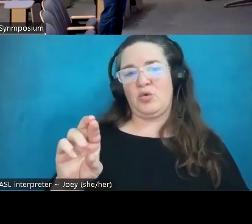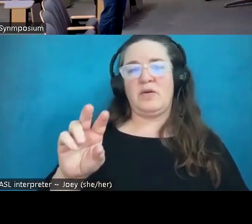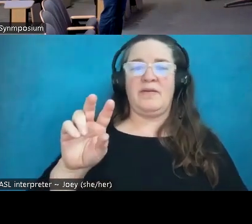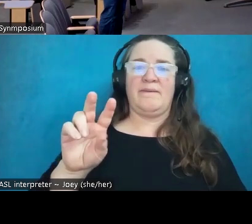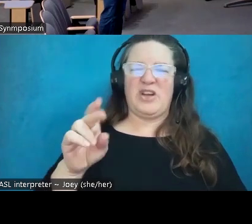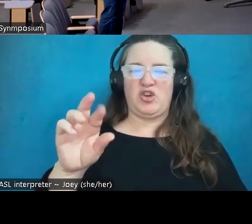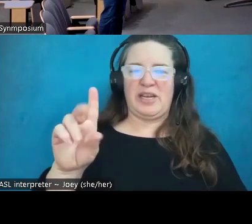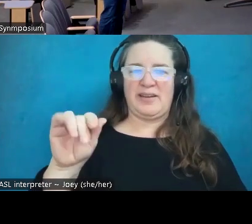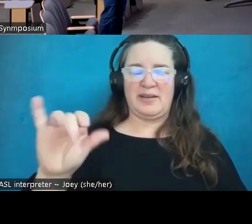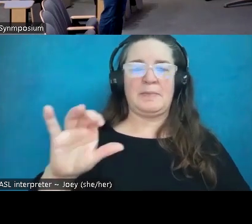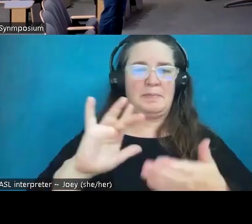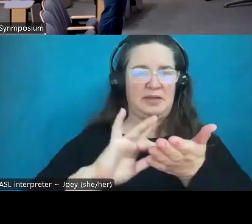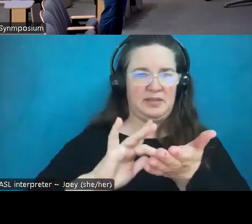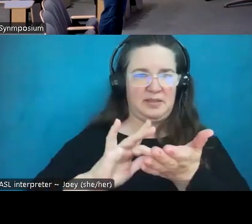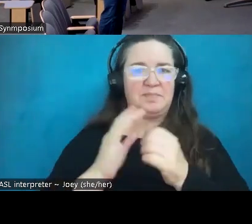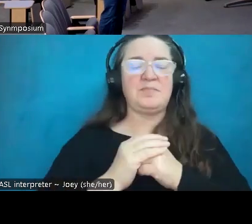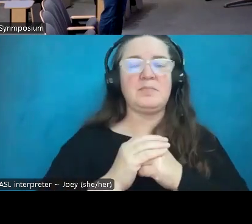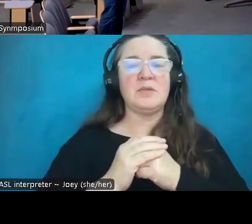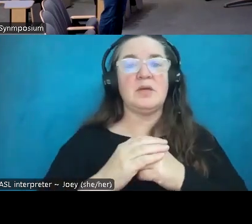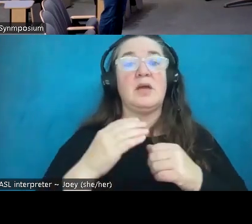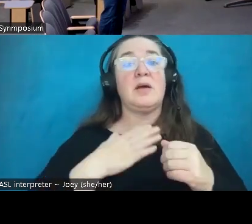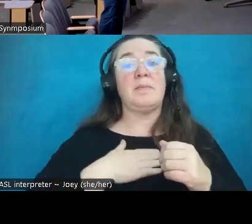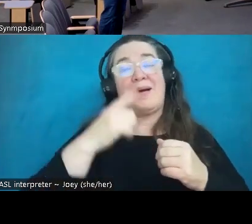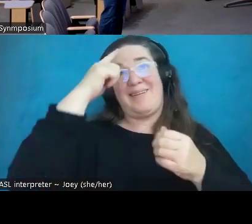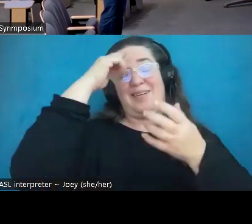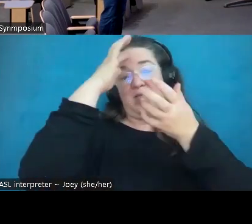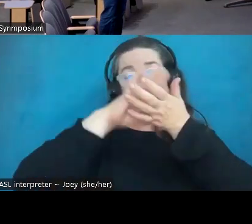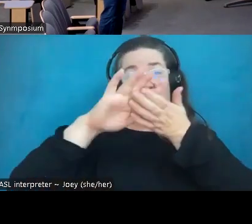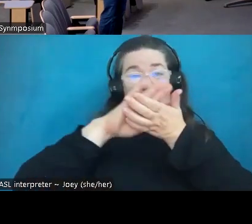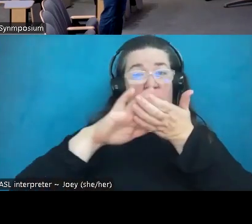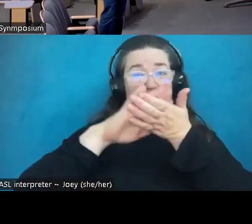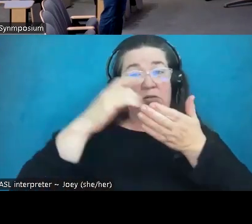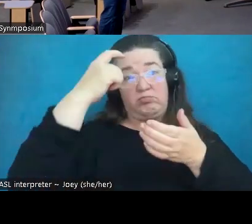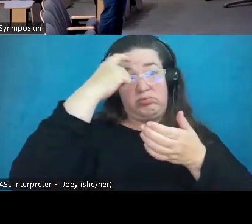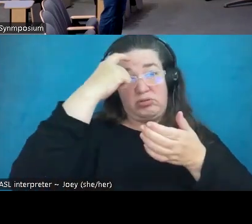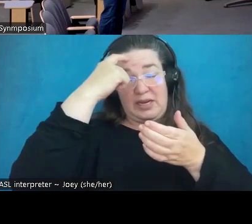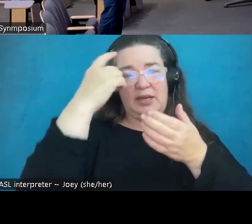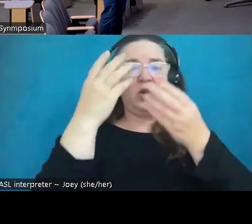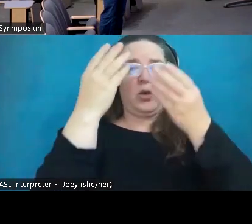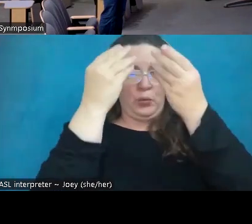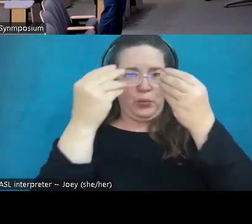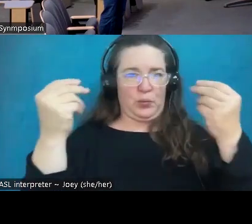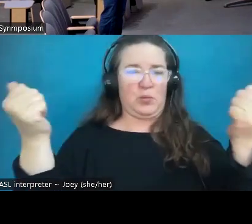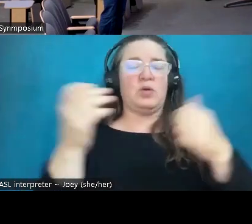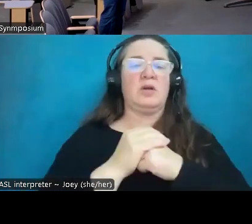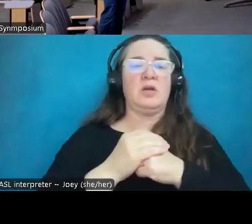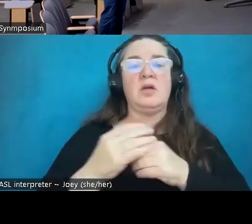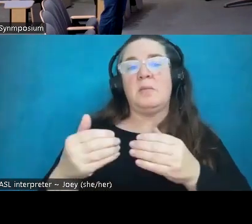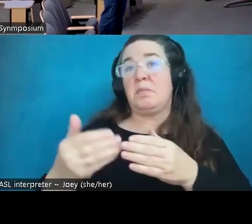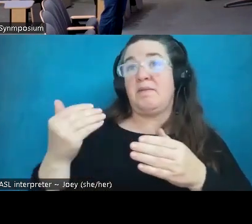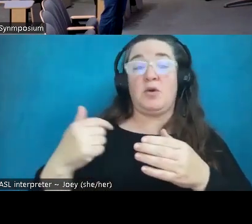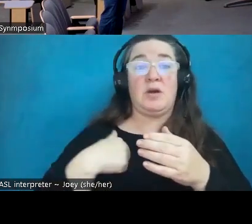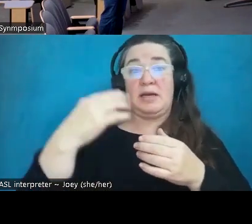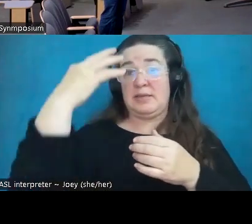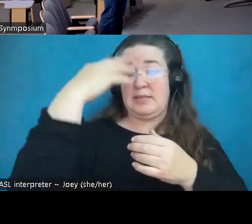away. Then my fatigue, I used to sleep like, I couldn't get out from the